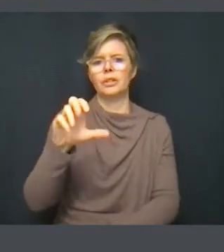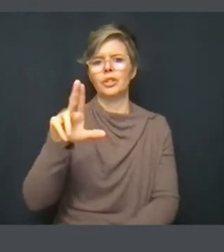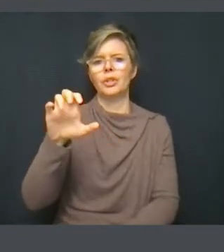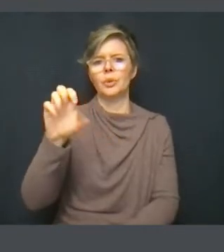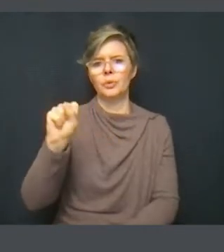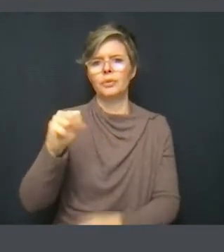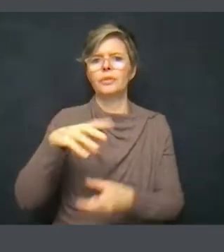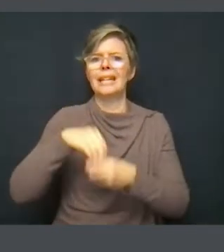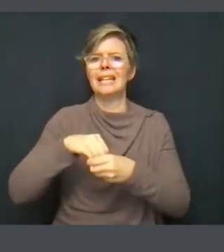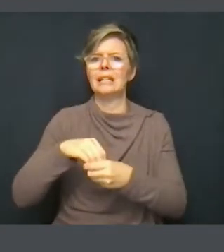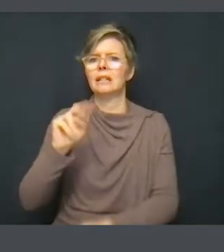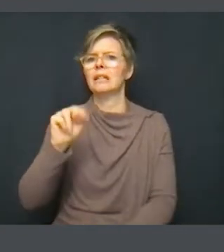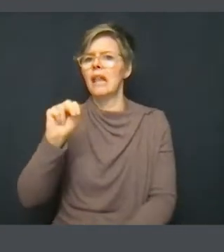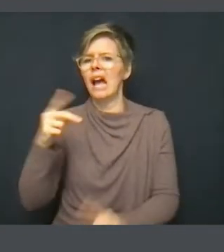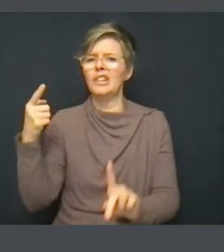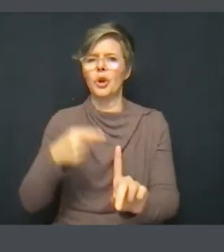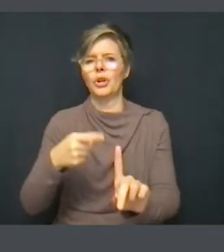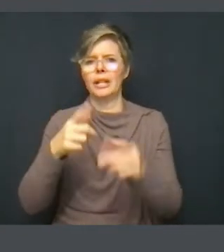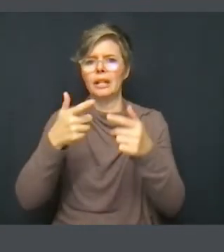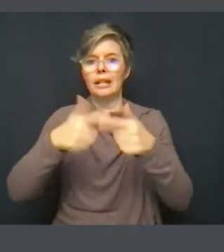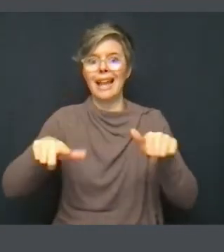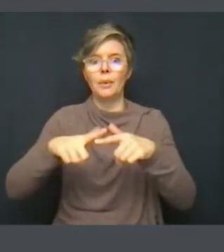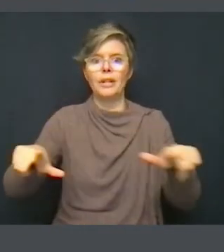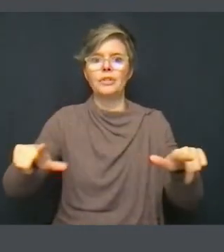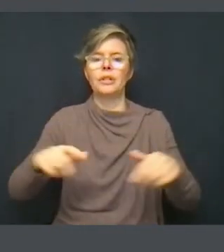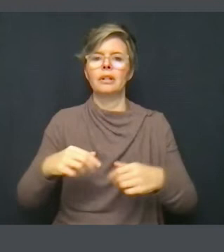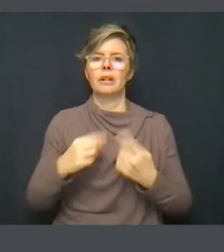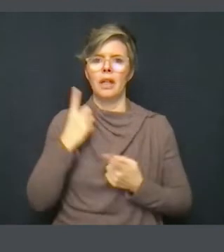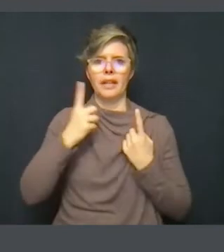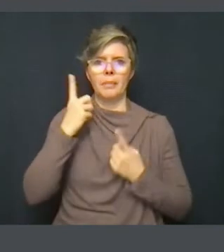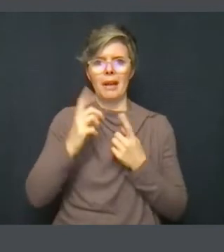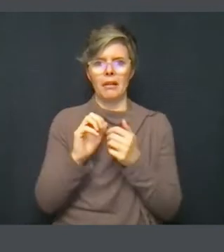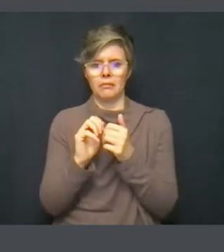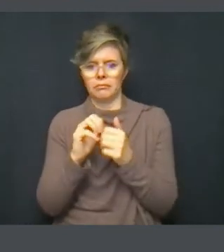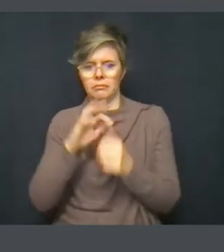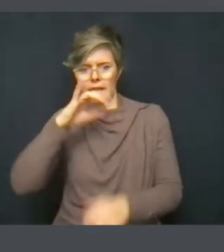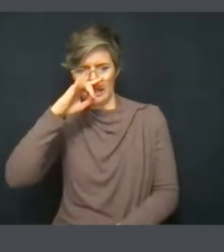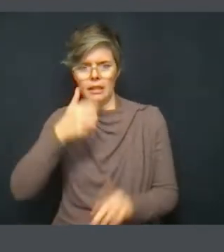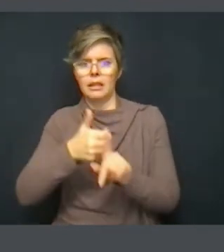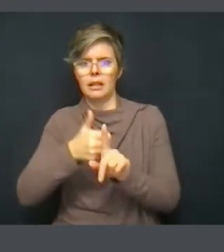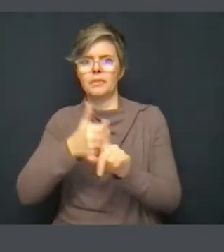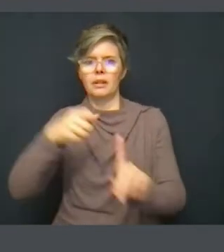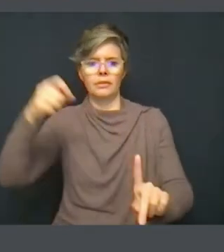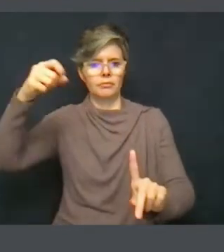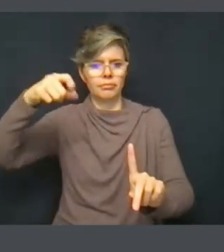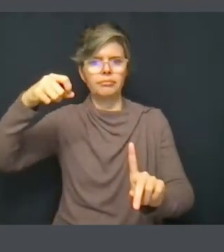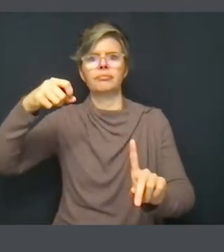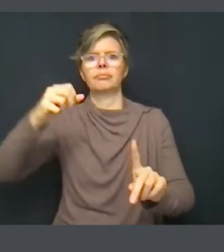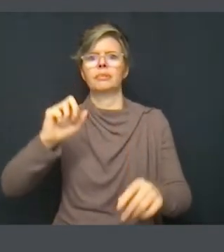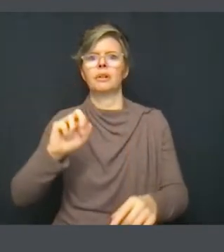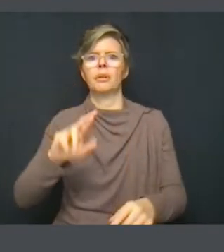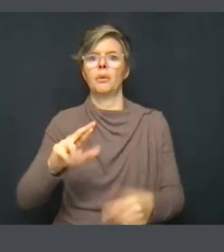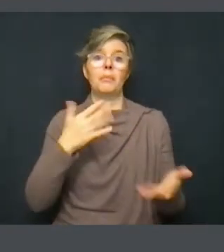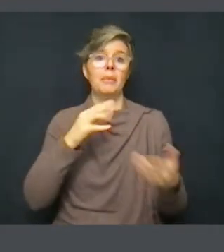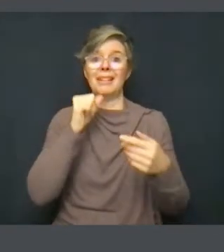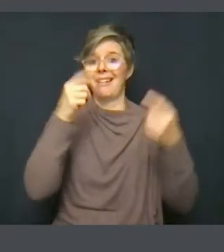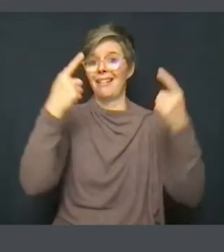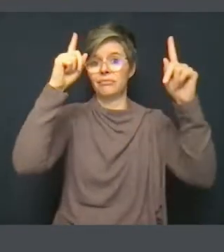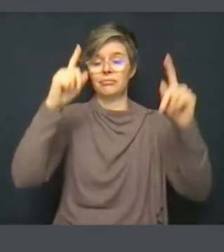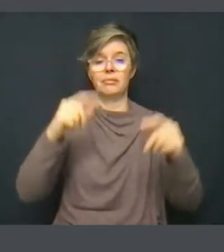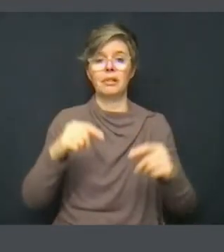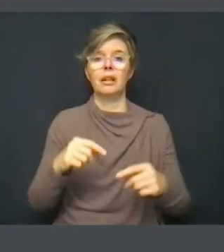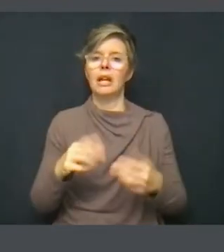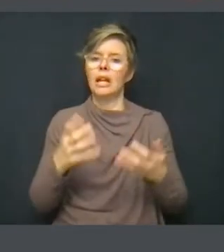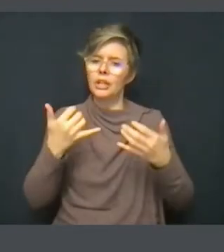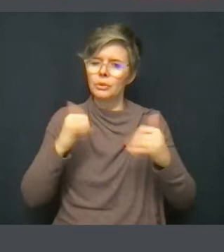If necessary, right? So you want to get an idea of like how stimulable the kid is, right? And if those cues are effective, or if they're not effective, you still want to track